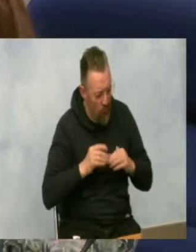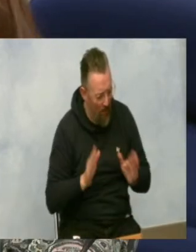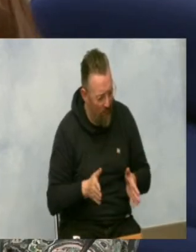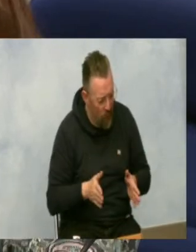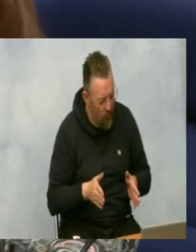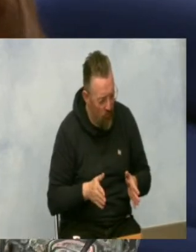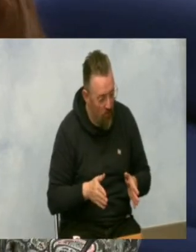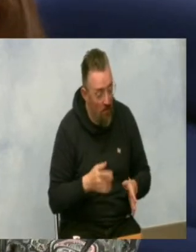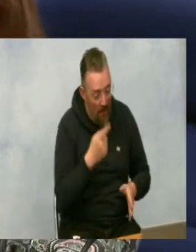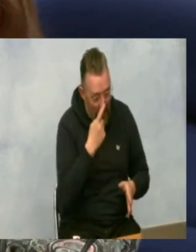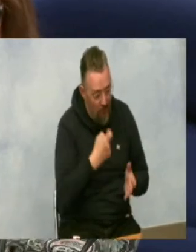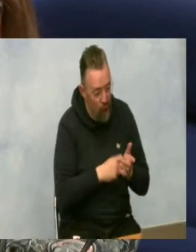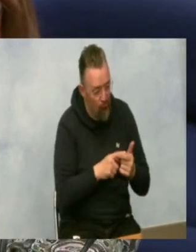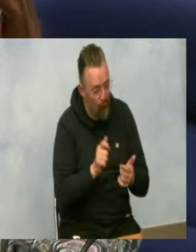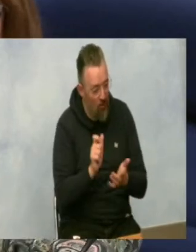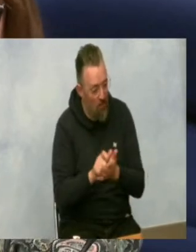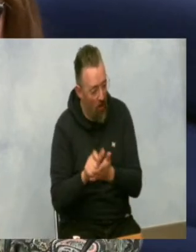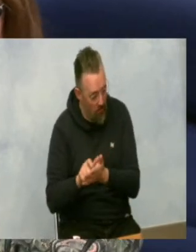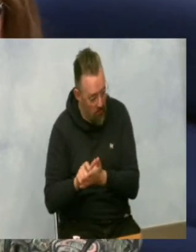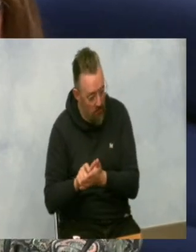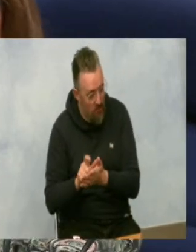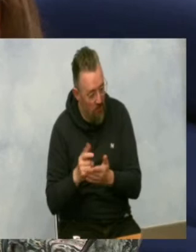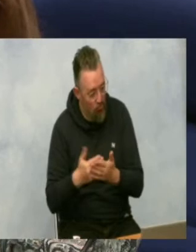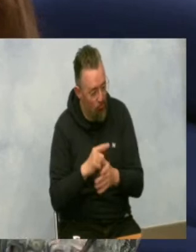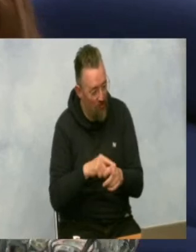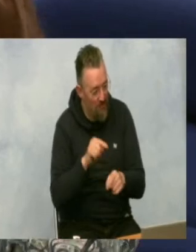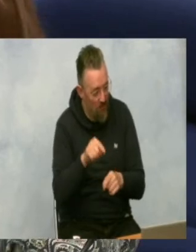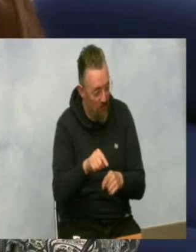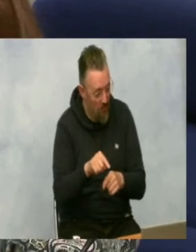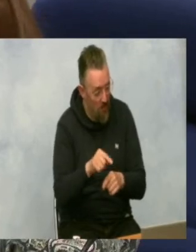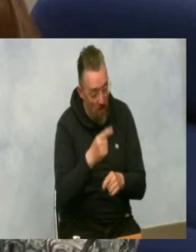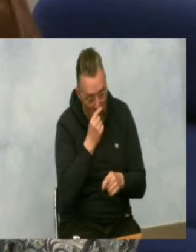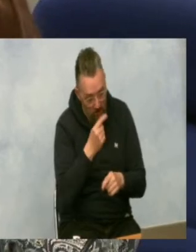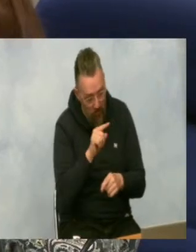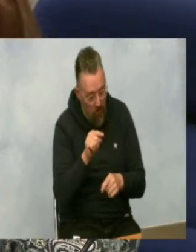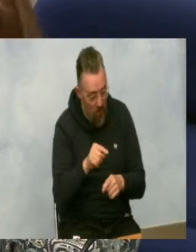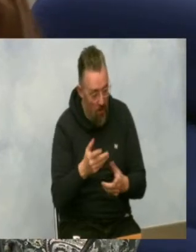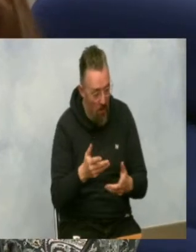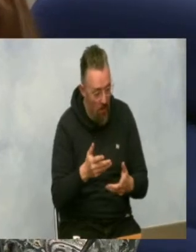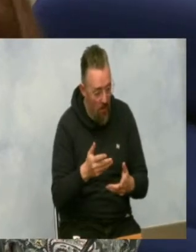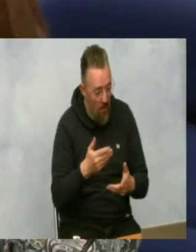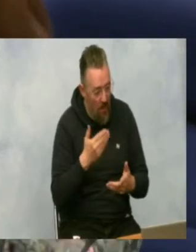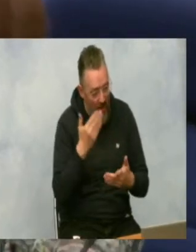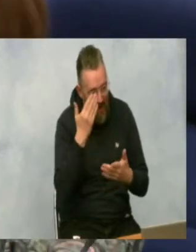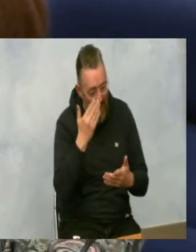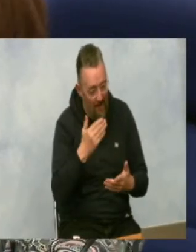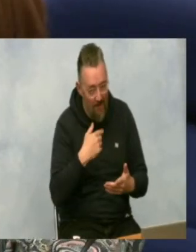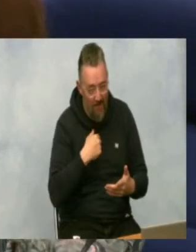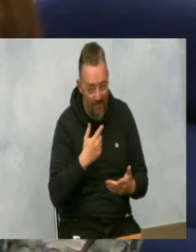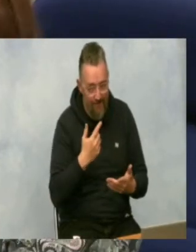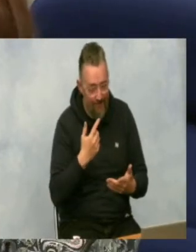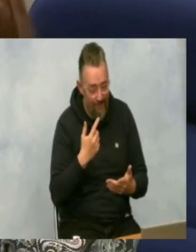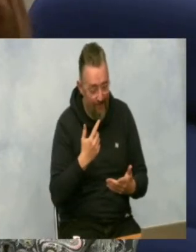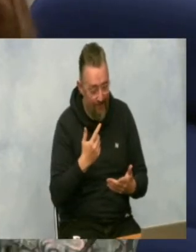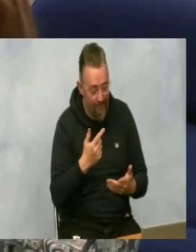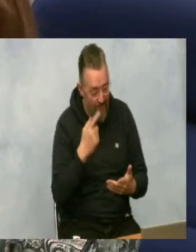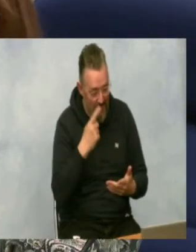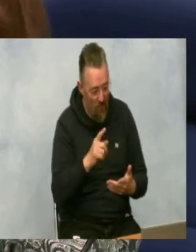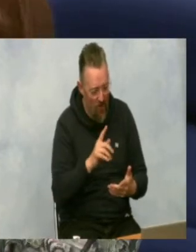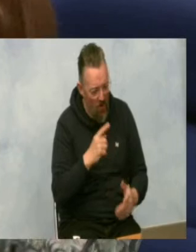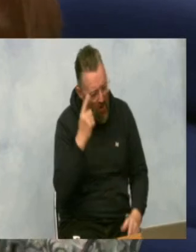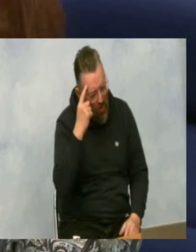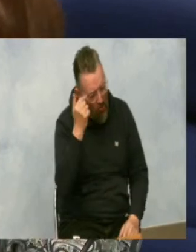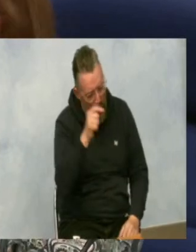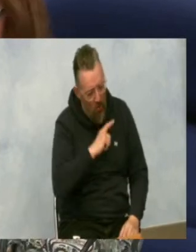It could be remarketed perhaps in the new year. I just don't see the logic